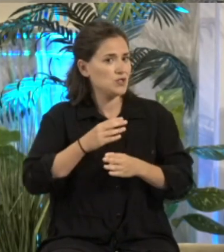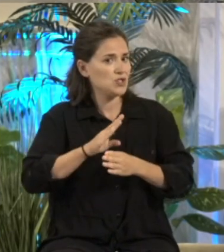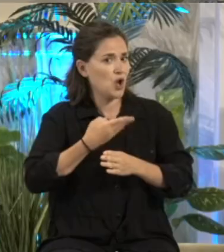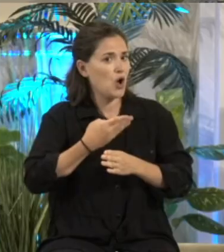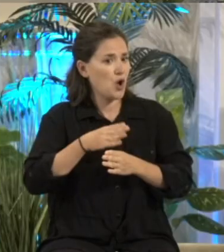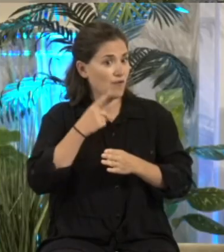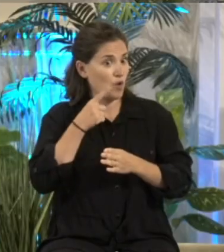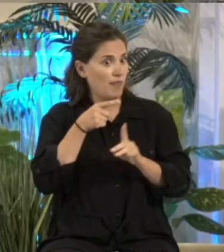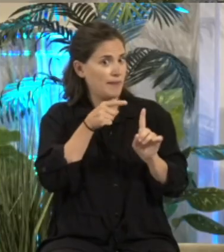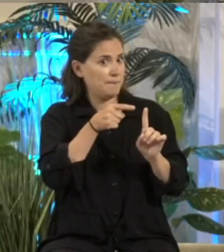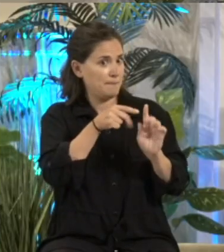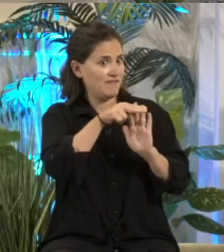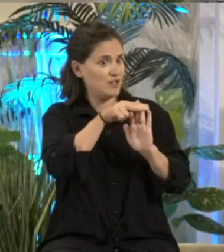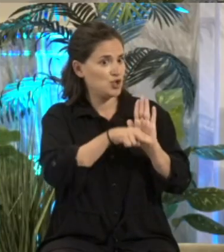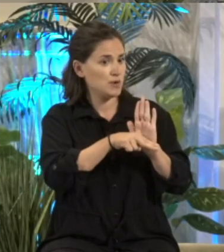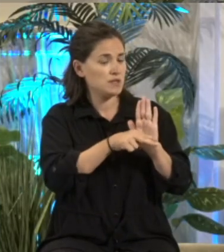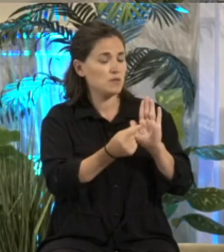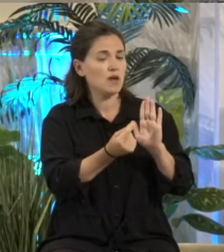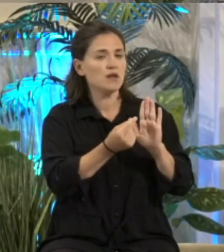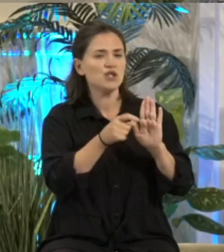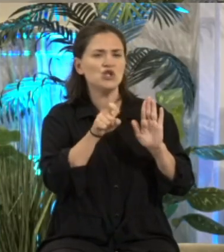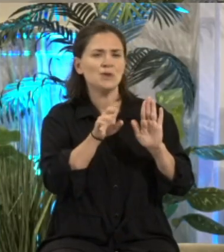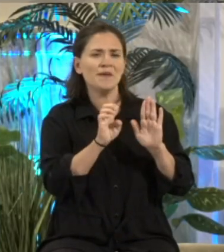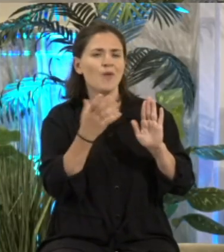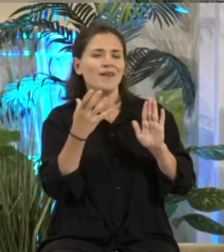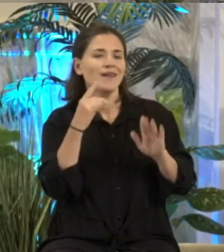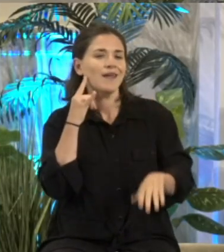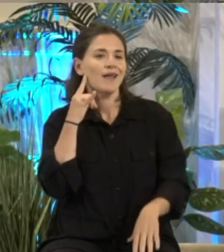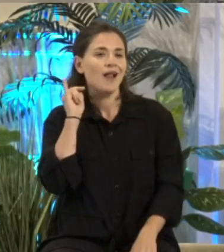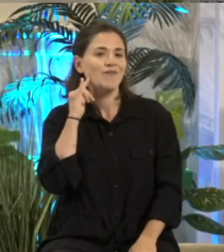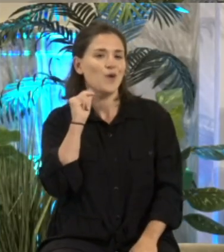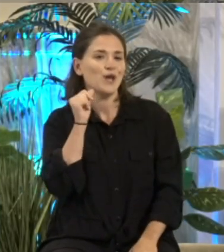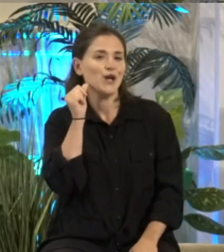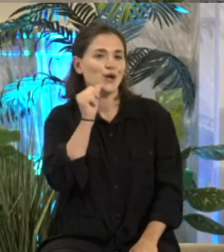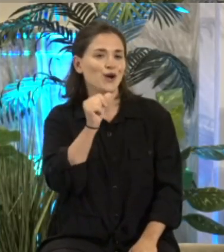heartfelt service should be California Girls,